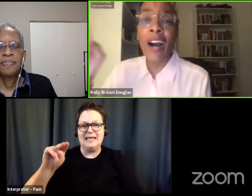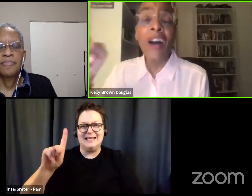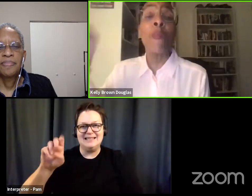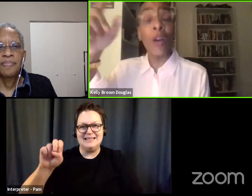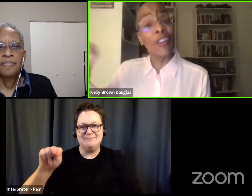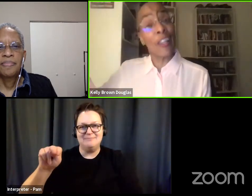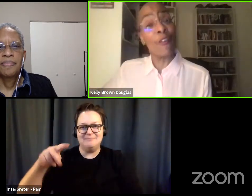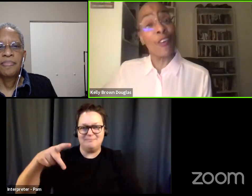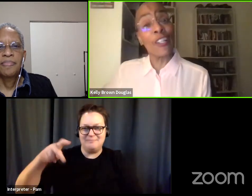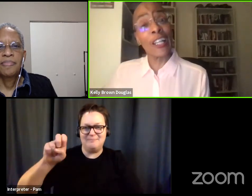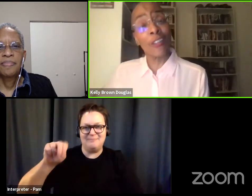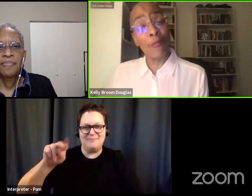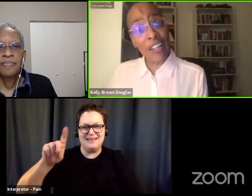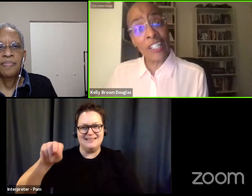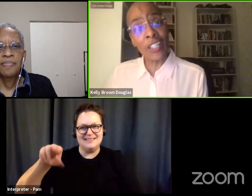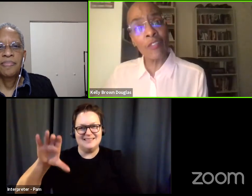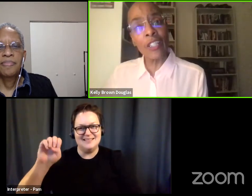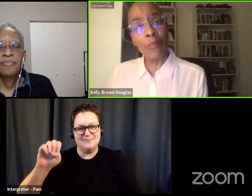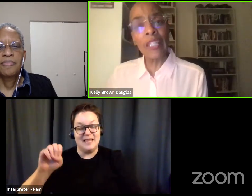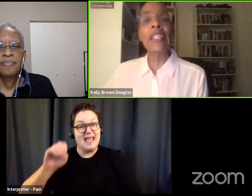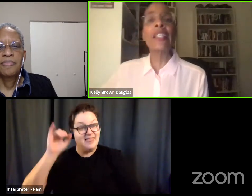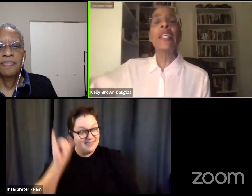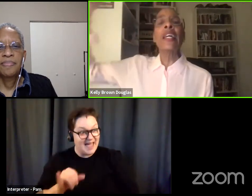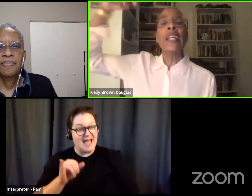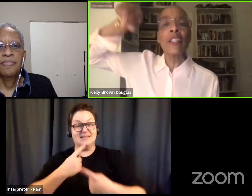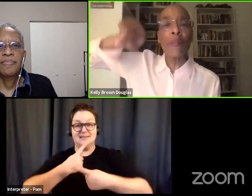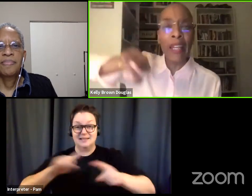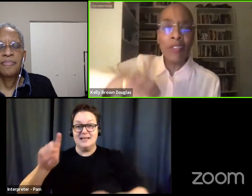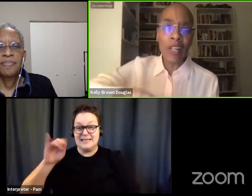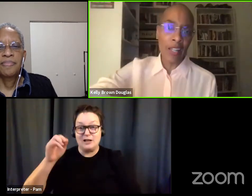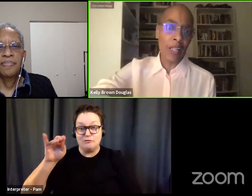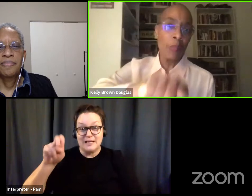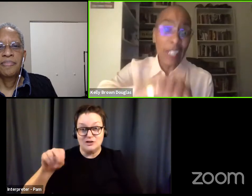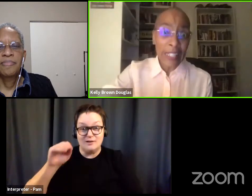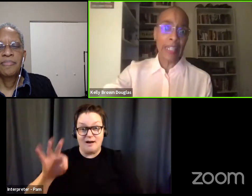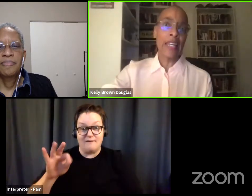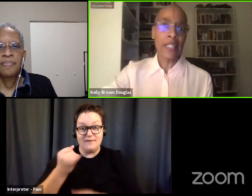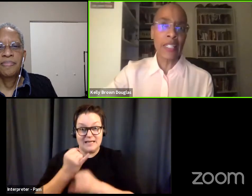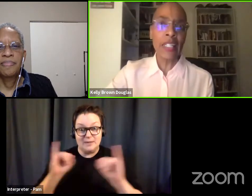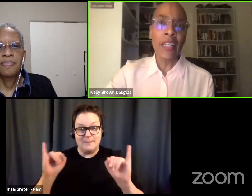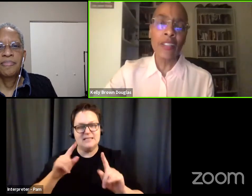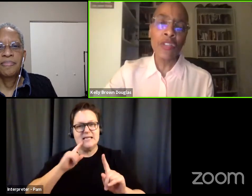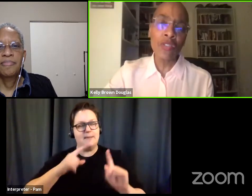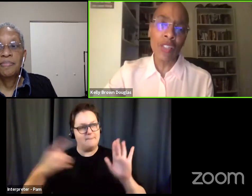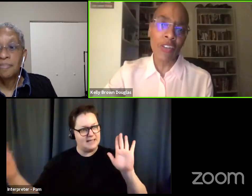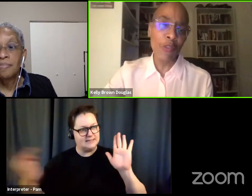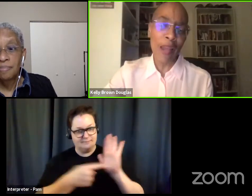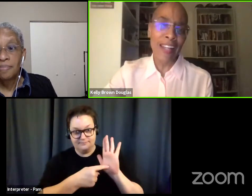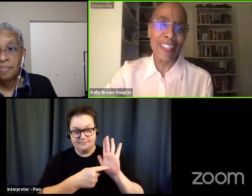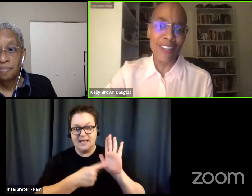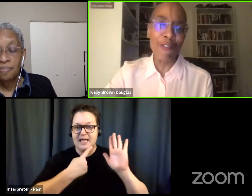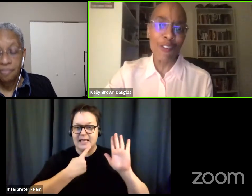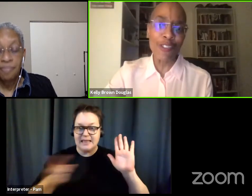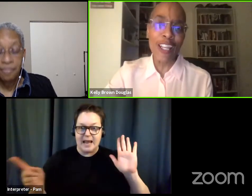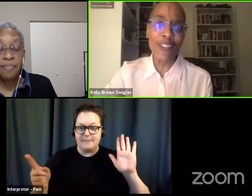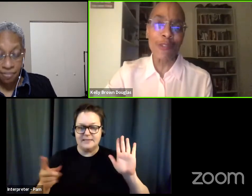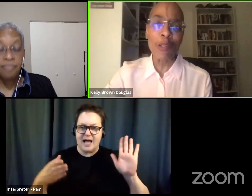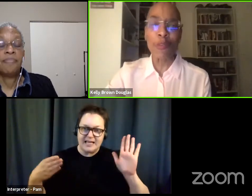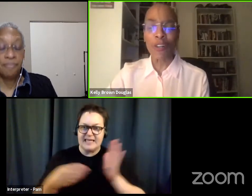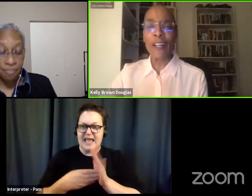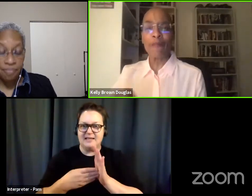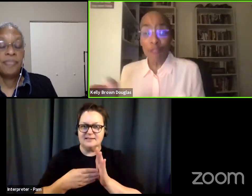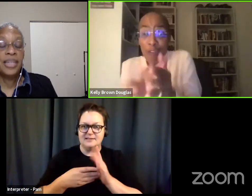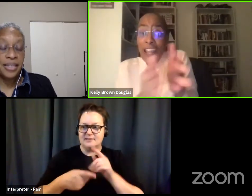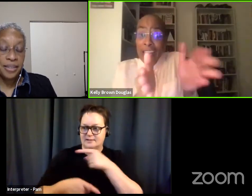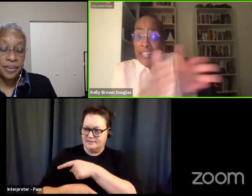of, well, in that very Declaration of Independence, it makes claims against the sacred humanity of First Nations